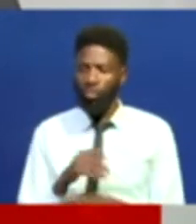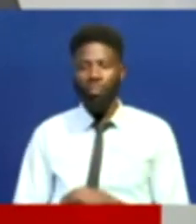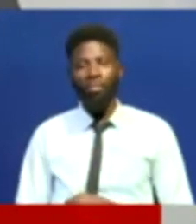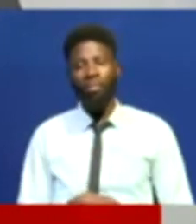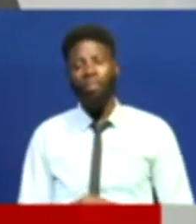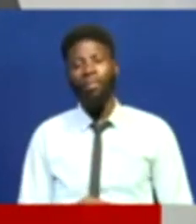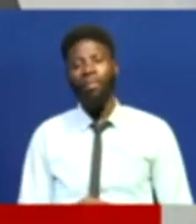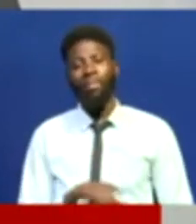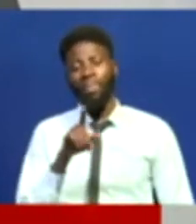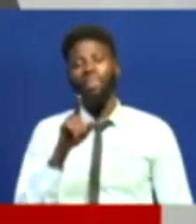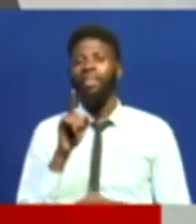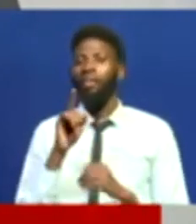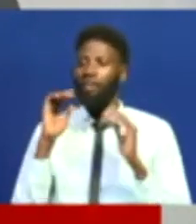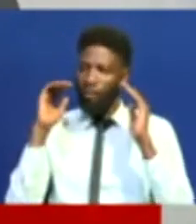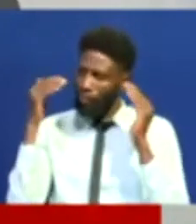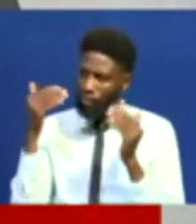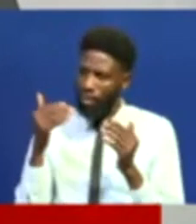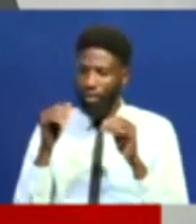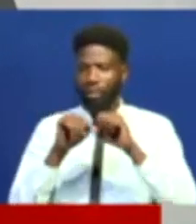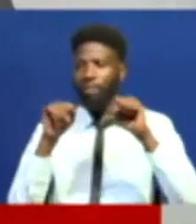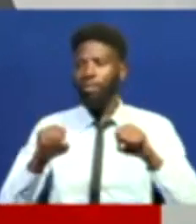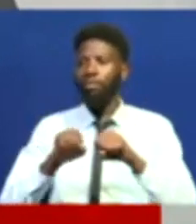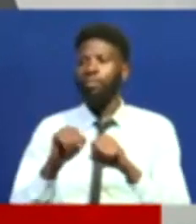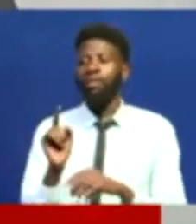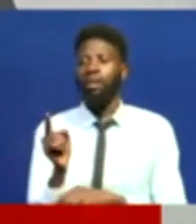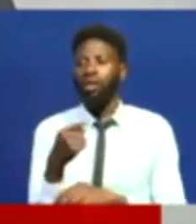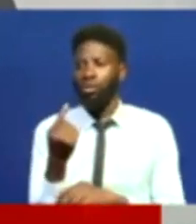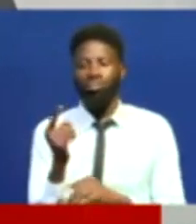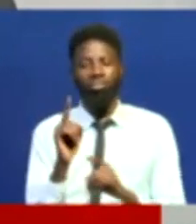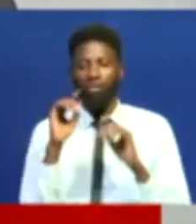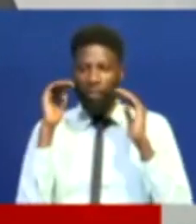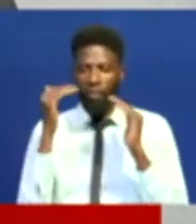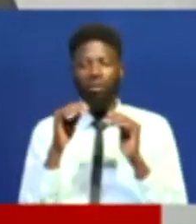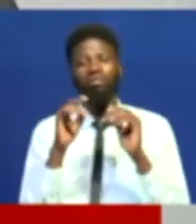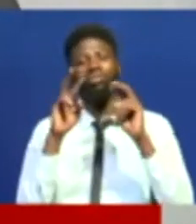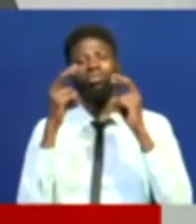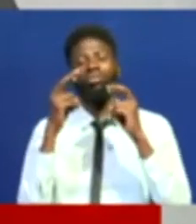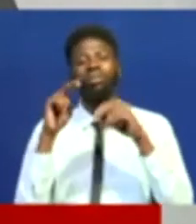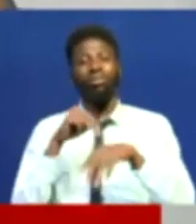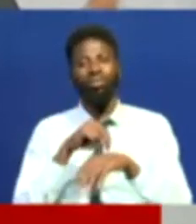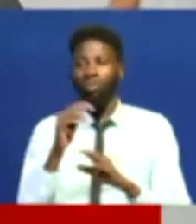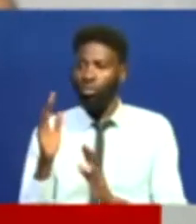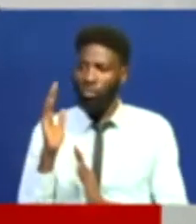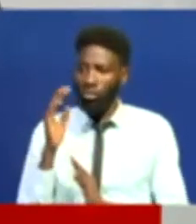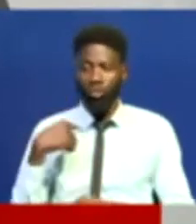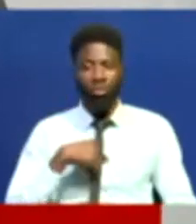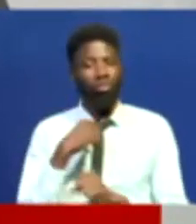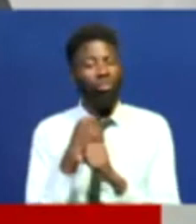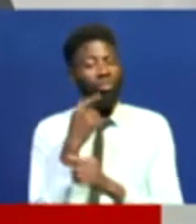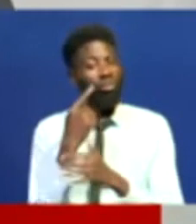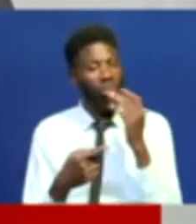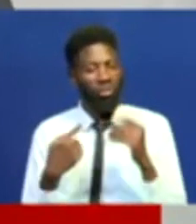touch on systems. It touches also on issues of national security. And what we have done is to come